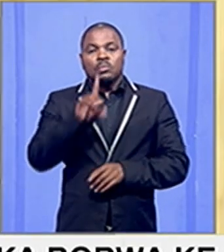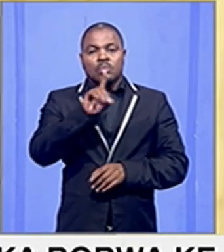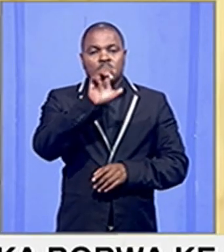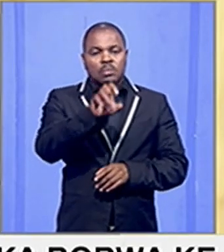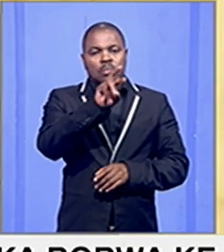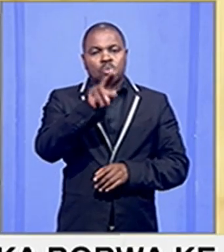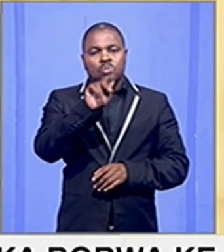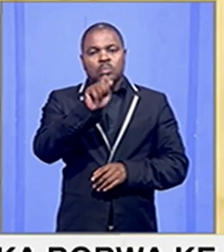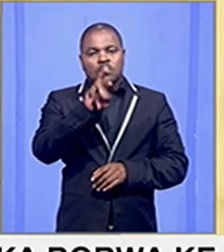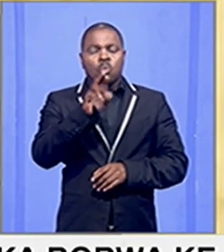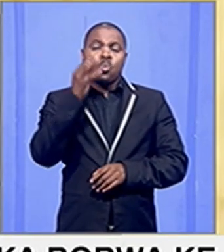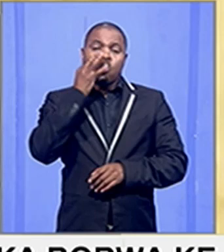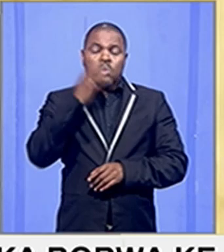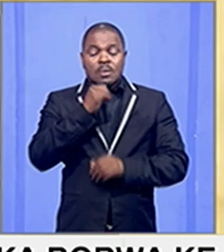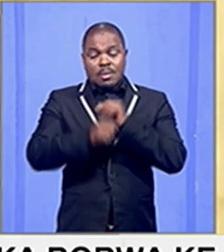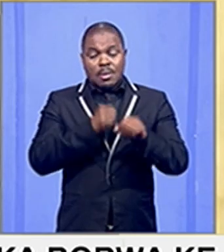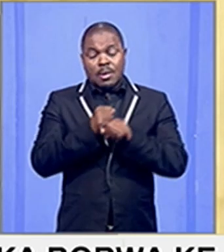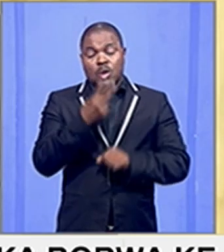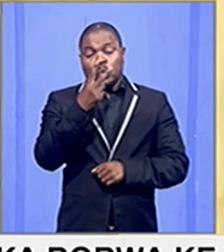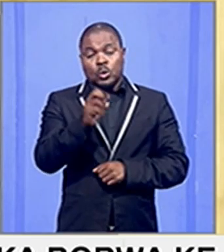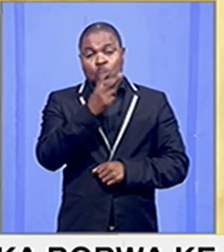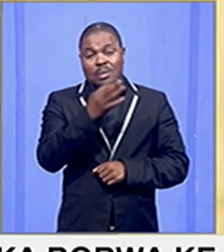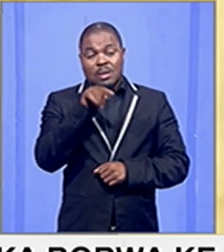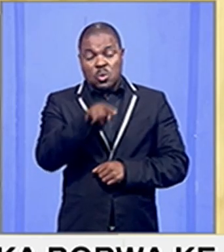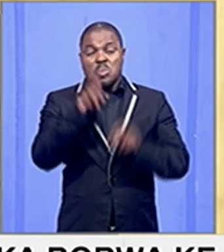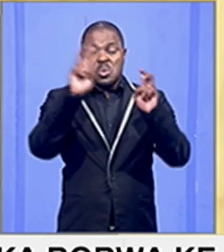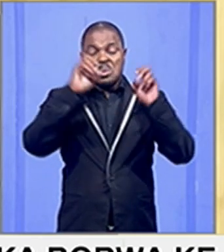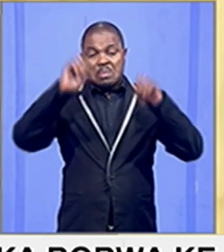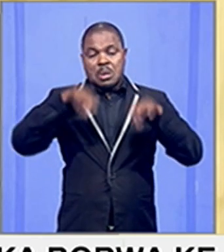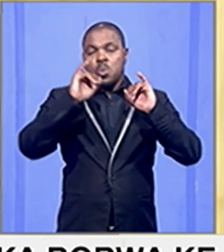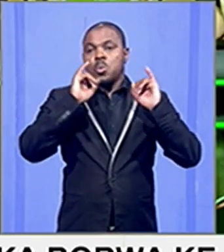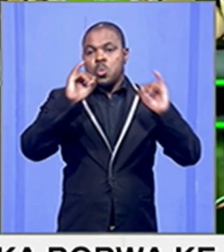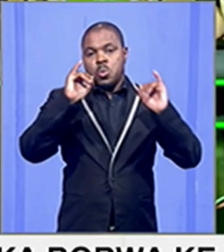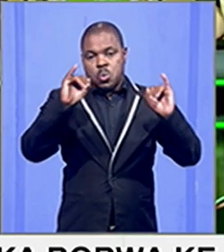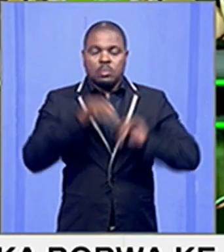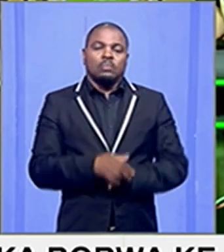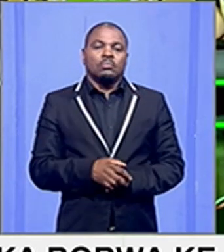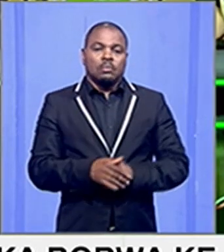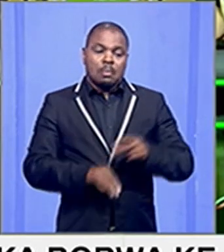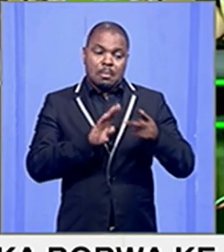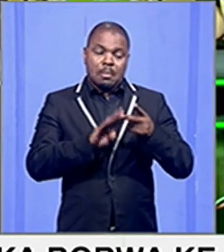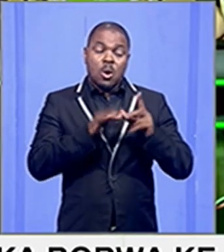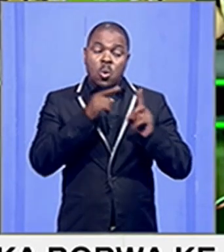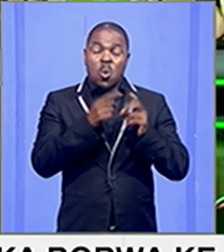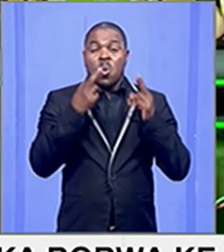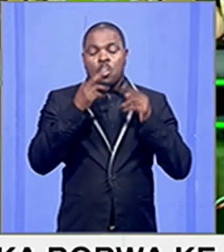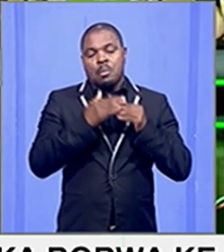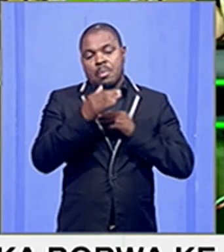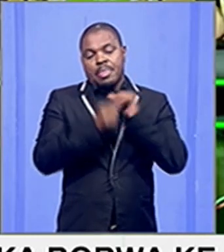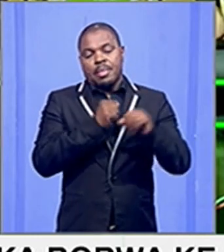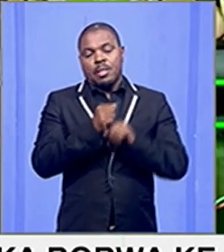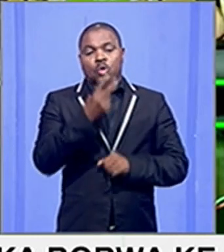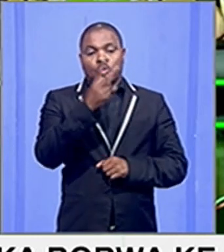hore selemo sa 2023 e tlo ba se boima mathateng a kimollo ya motlakase. Empa, o na le tshepo ya hore ka